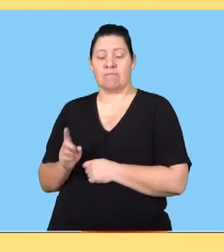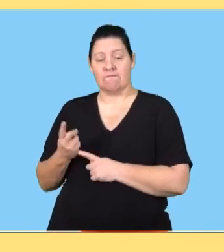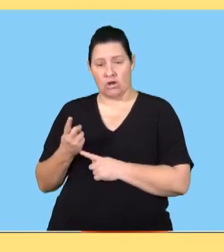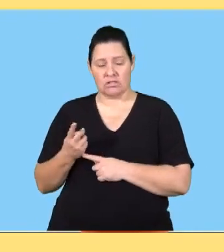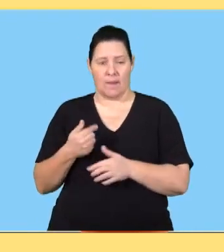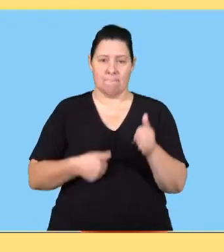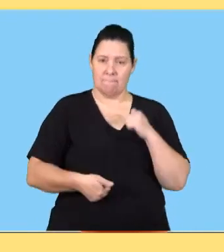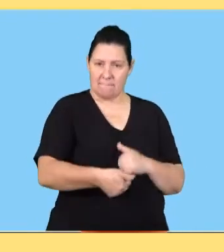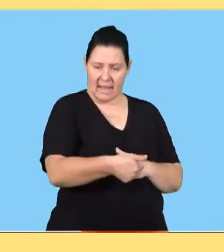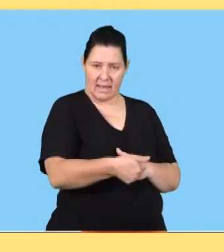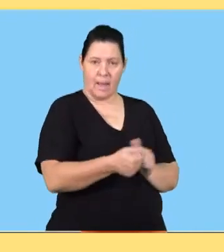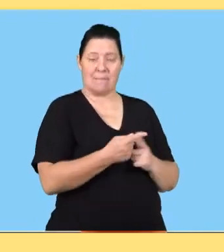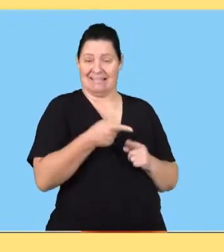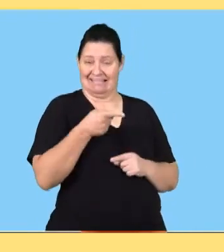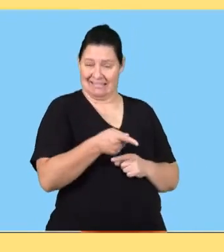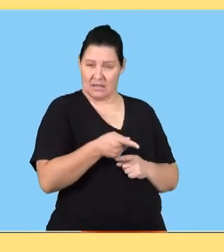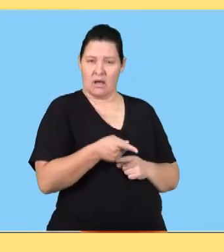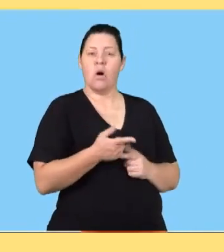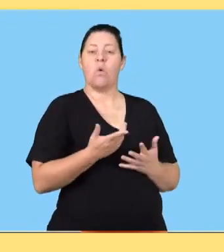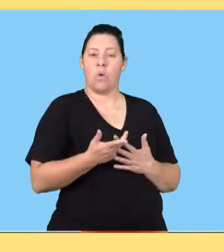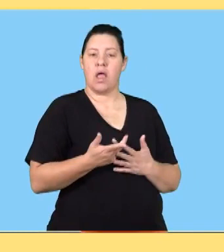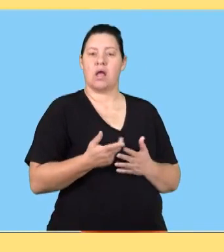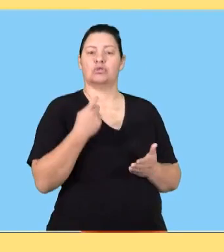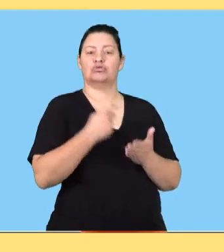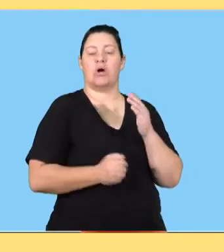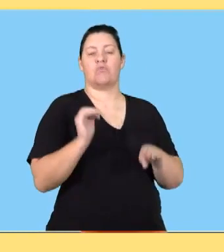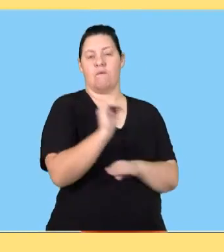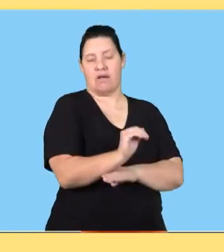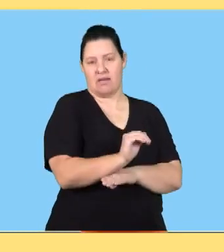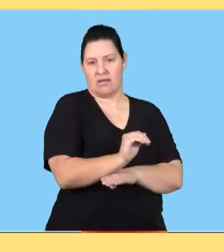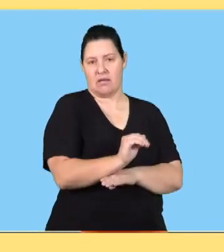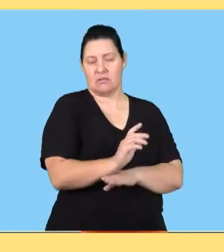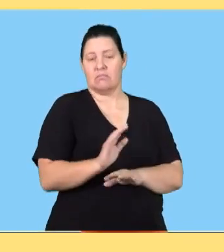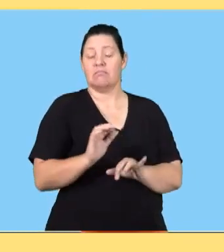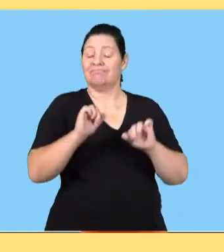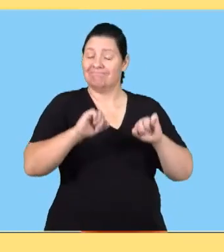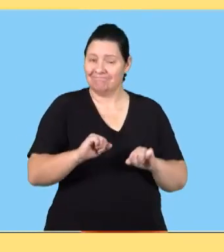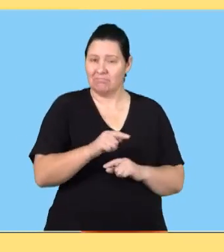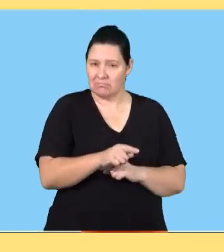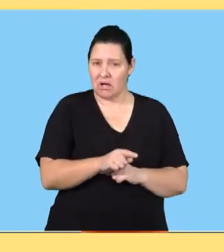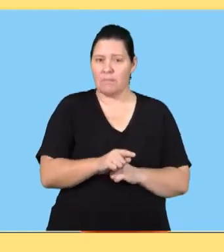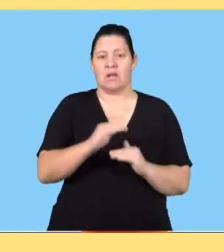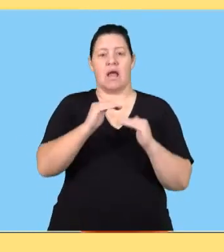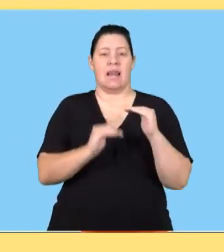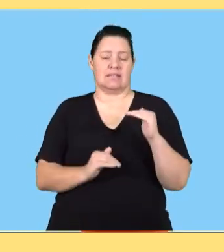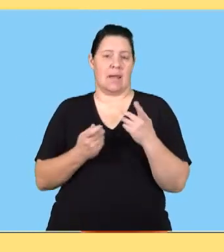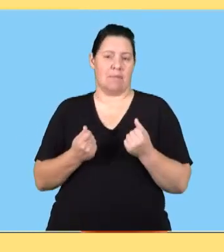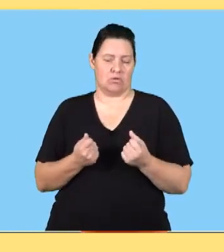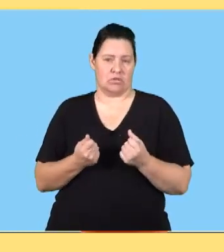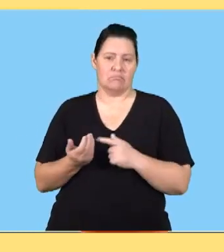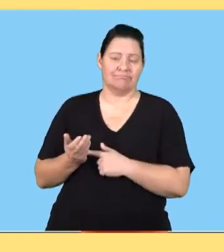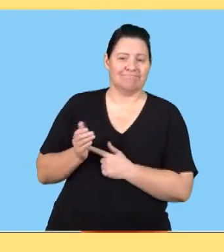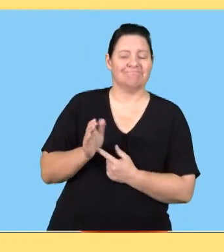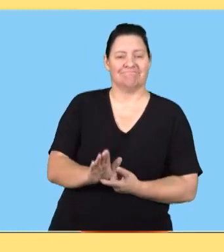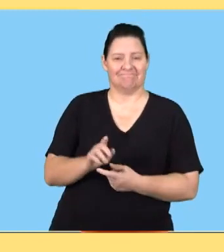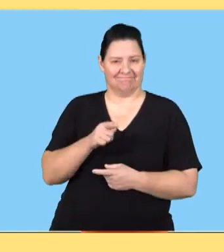instance, we were returning the goods. But in this case, we have been overcharged. So we then ask the creditor to reduce the amount